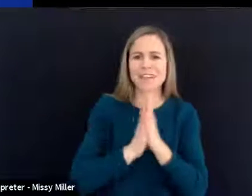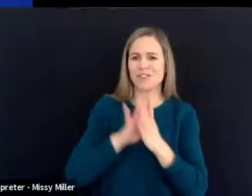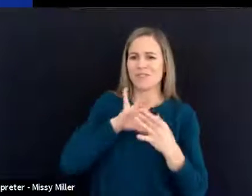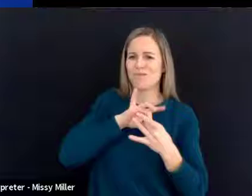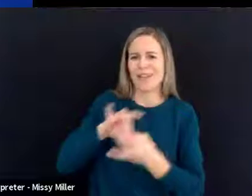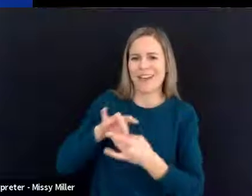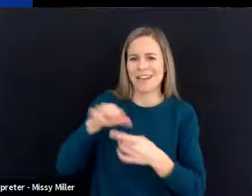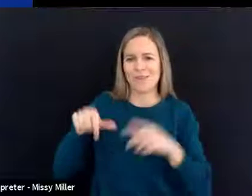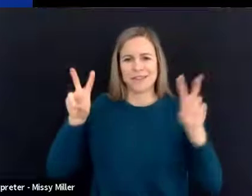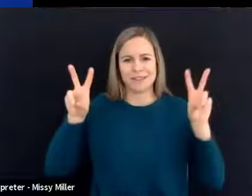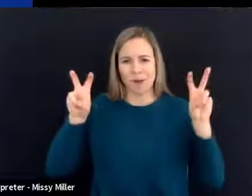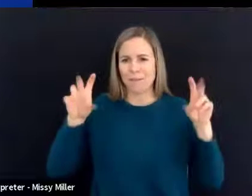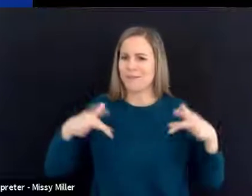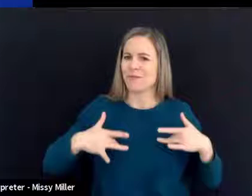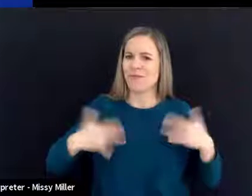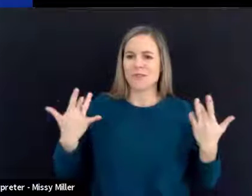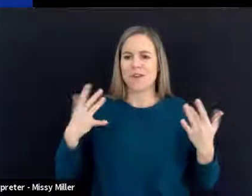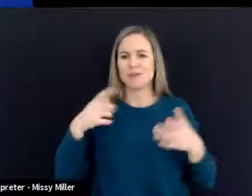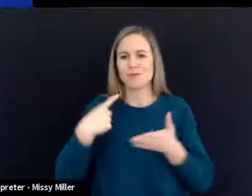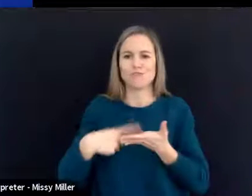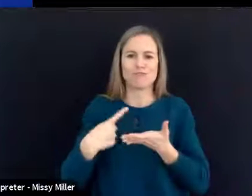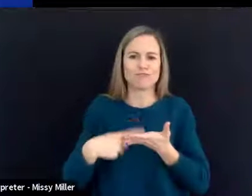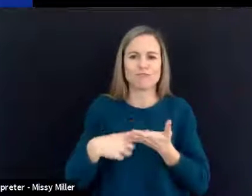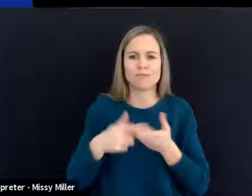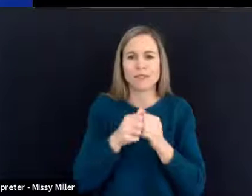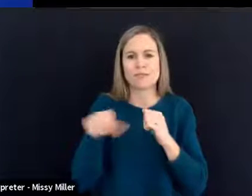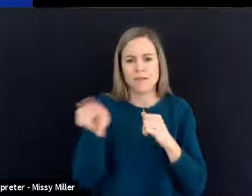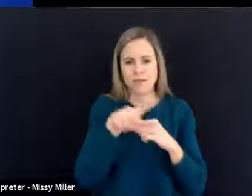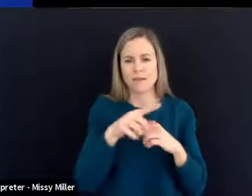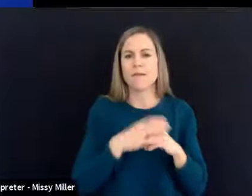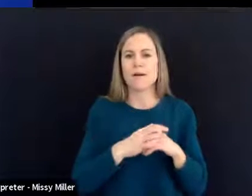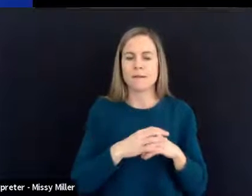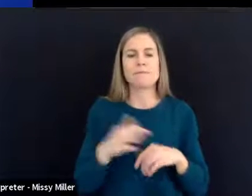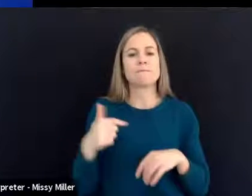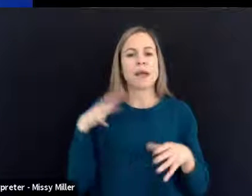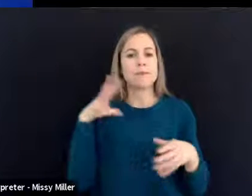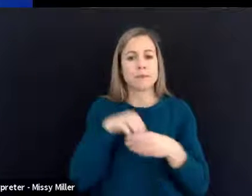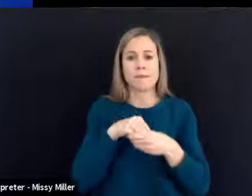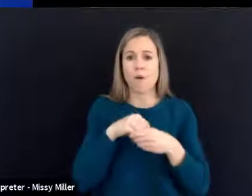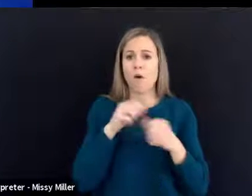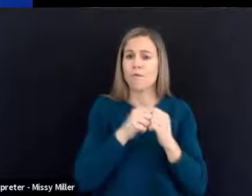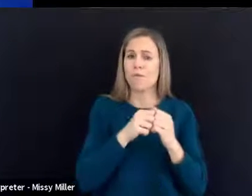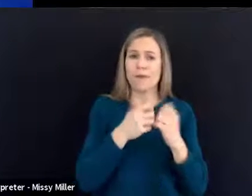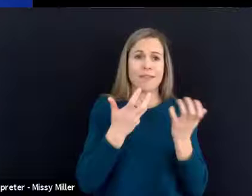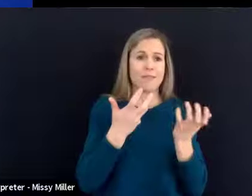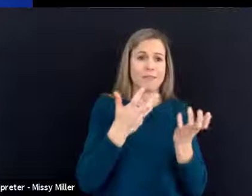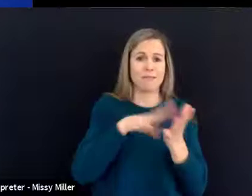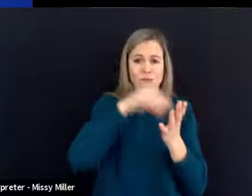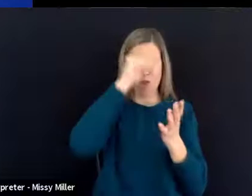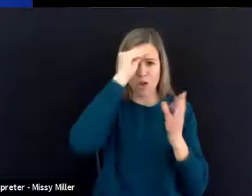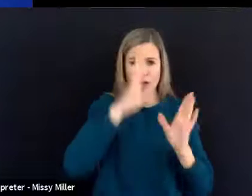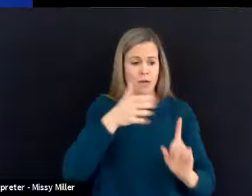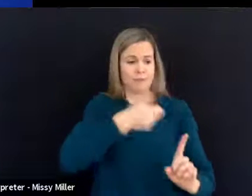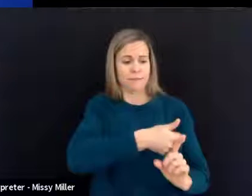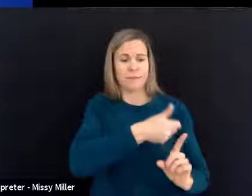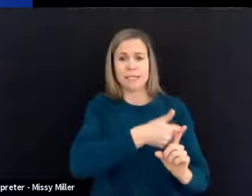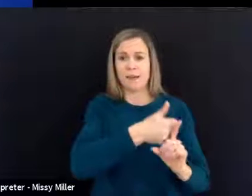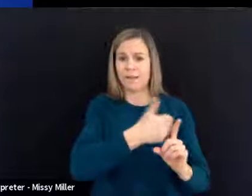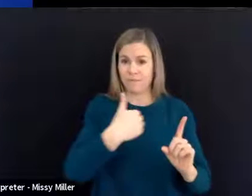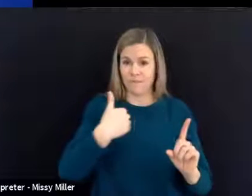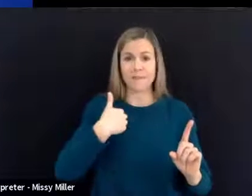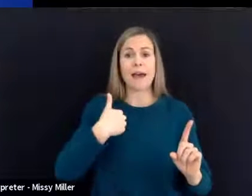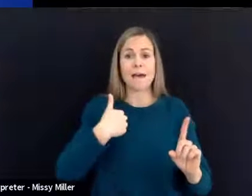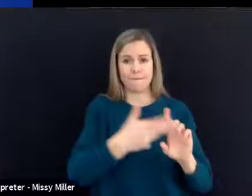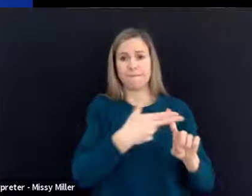to talk with you about it. I've been involved with learners who have CHARGE syndrome for almost